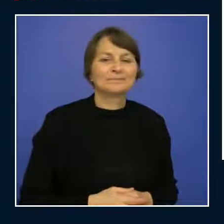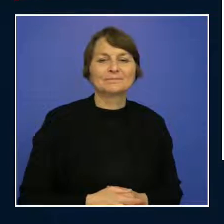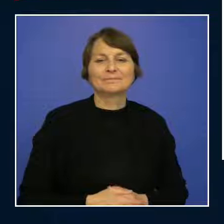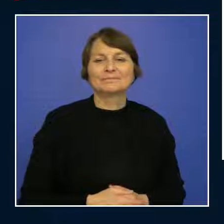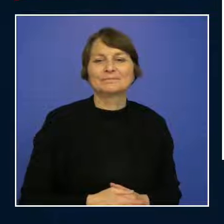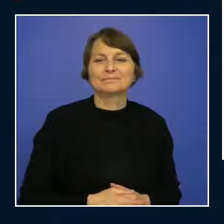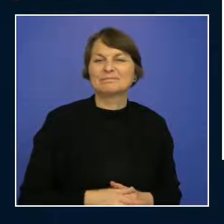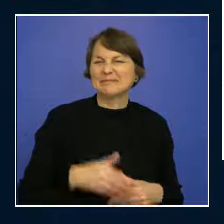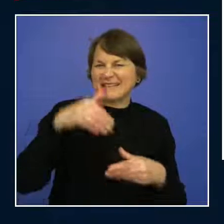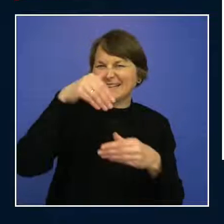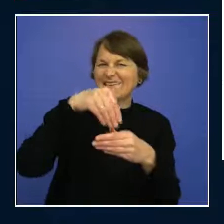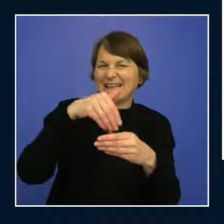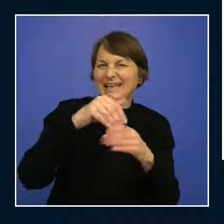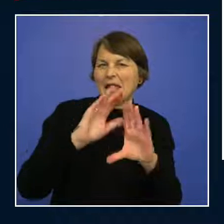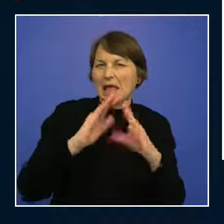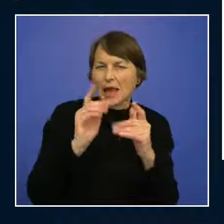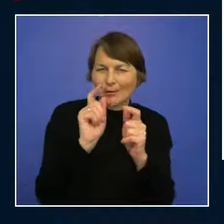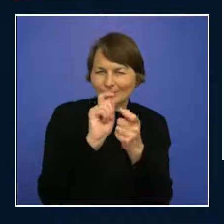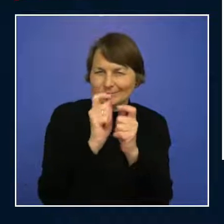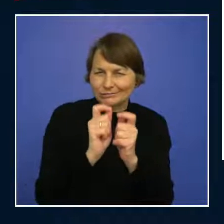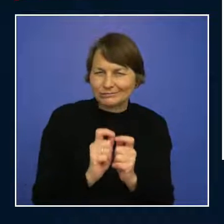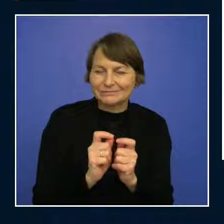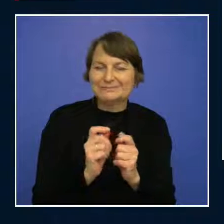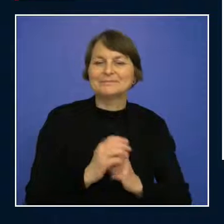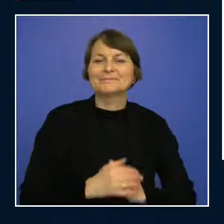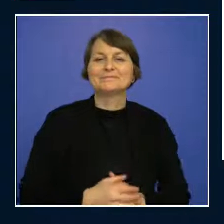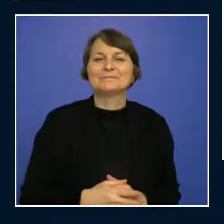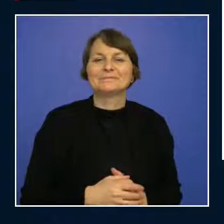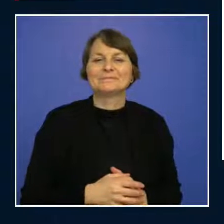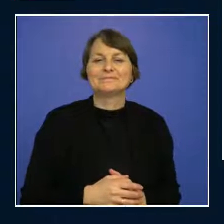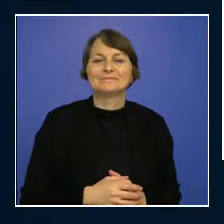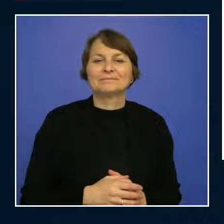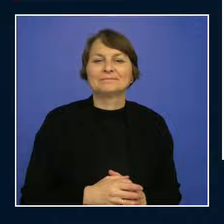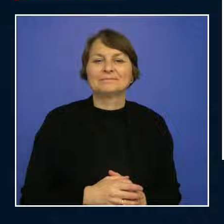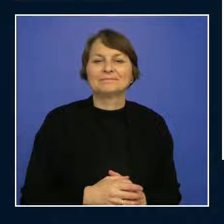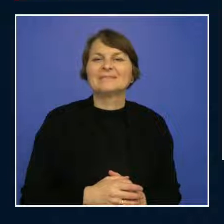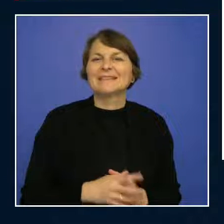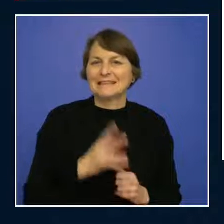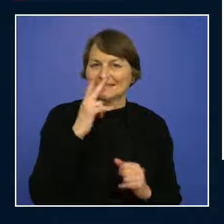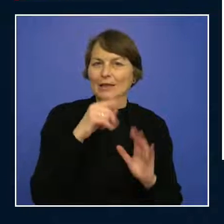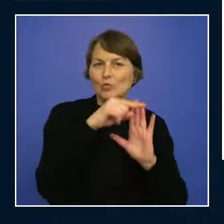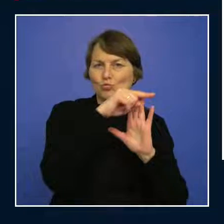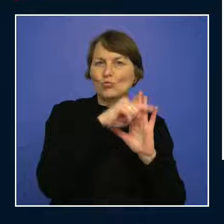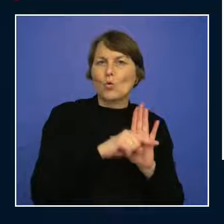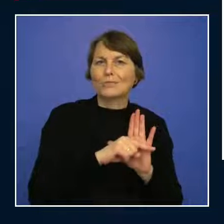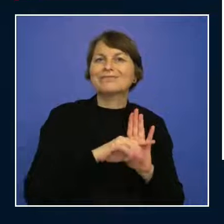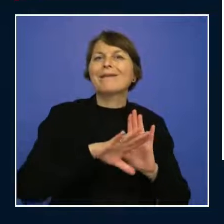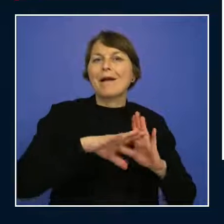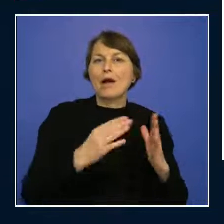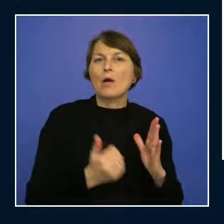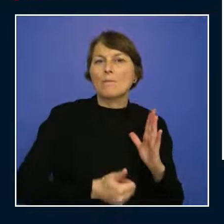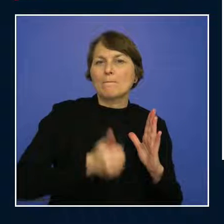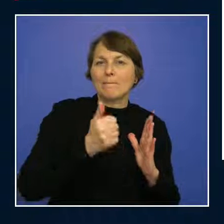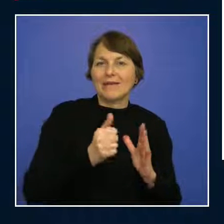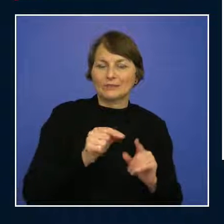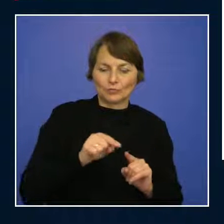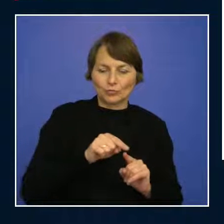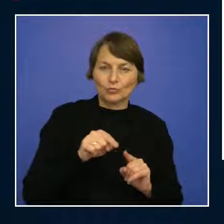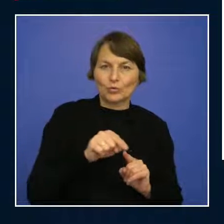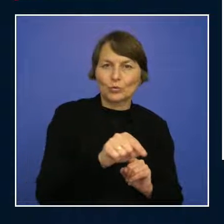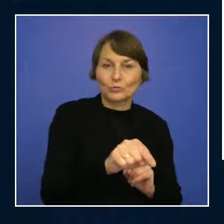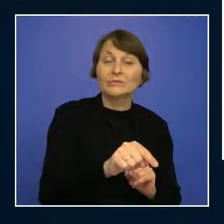went with a kind of weighted resource kind of routing rule here. You can see I've got 3 endpoints and I've given them all a